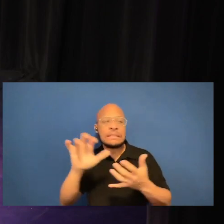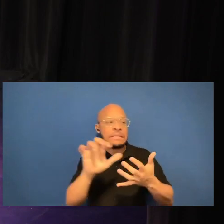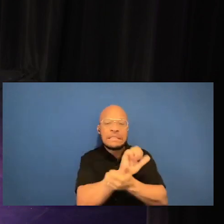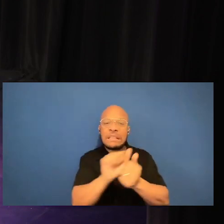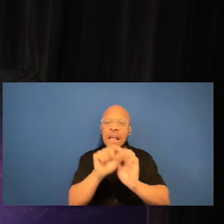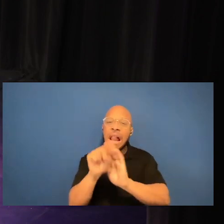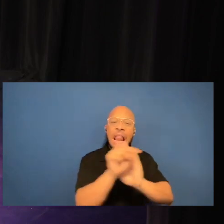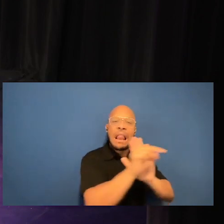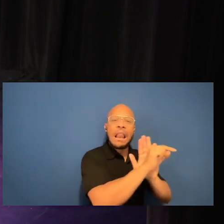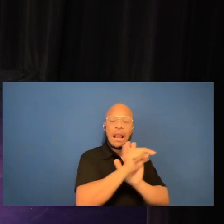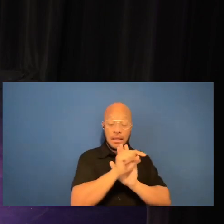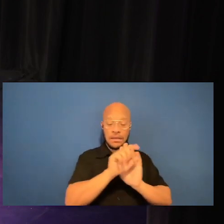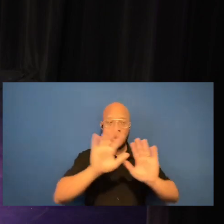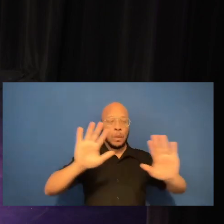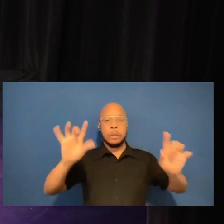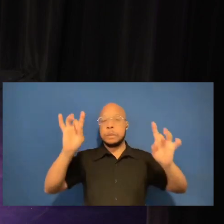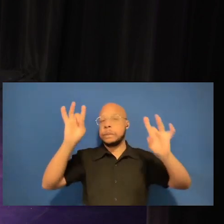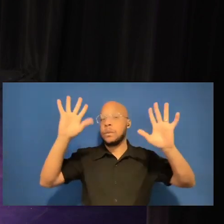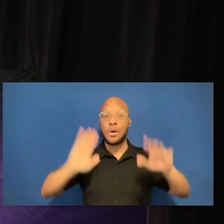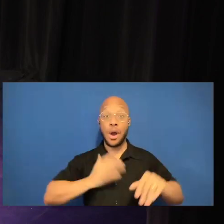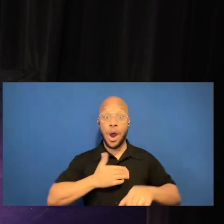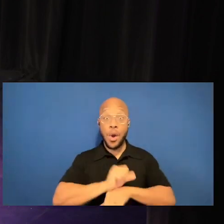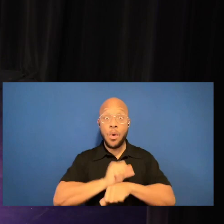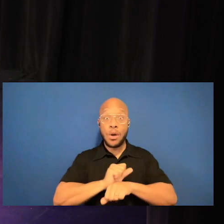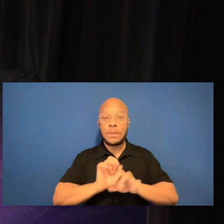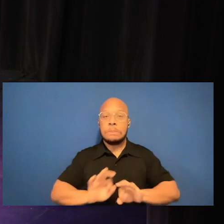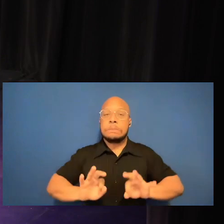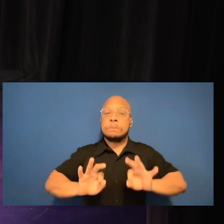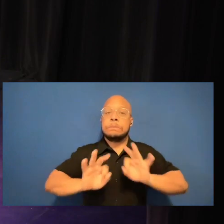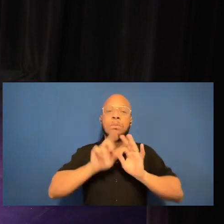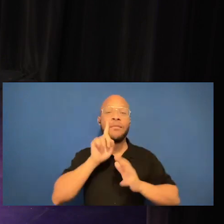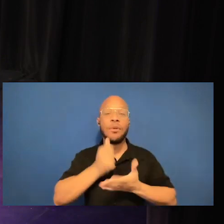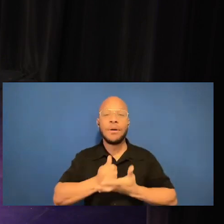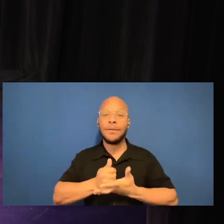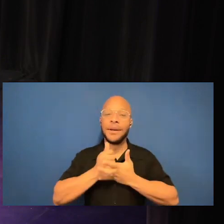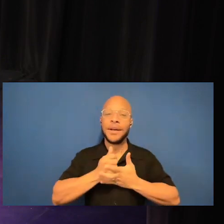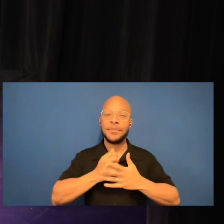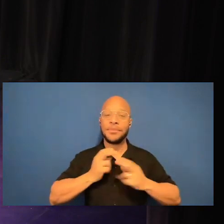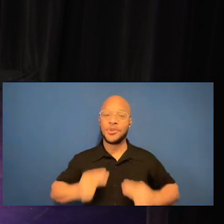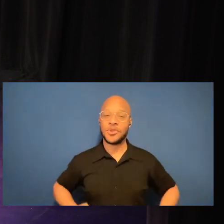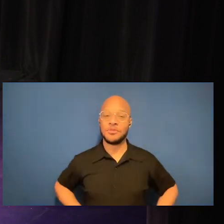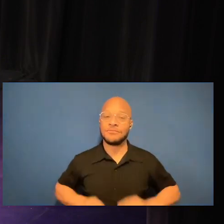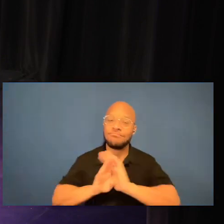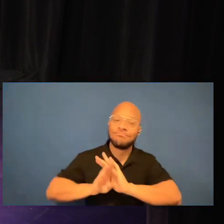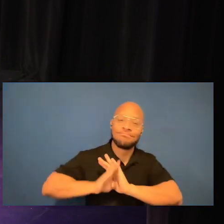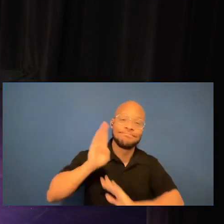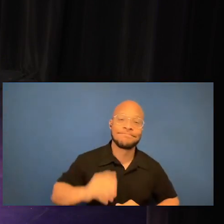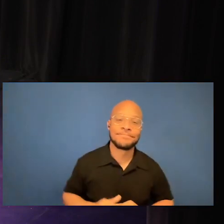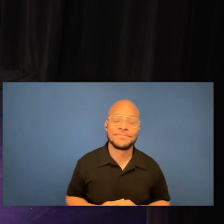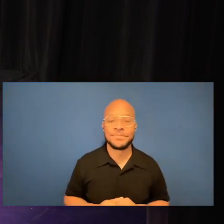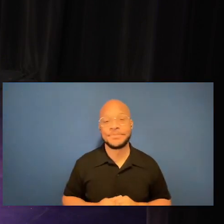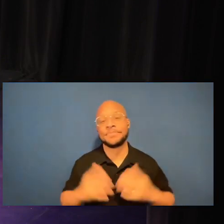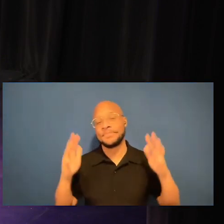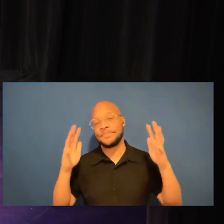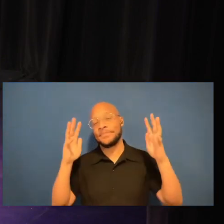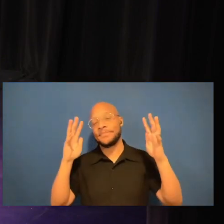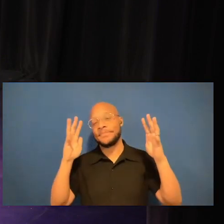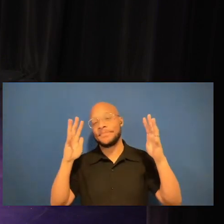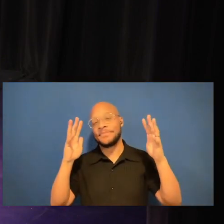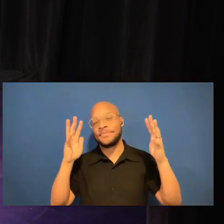We have never needed these voices more. I call only a few: